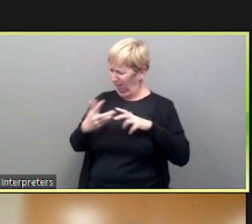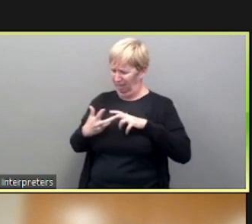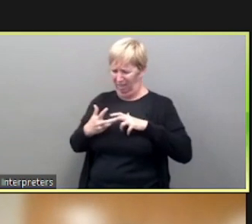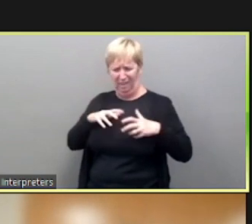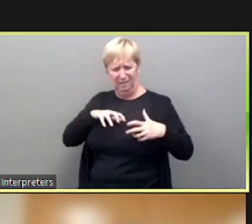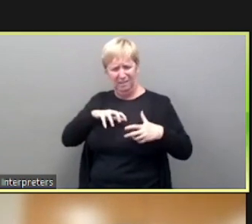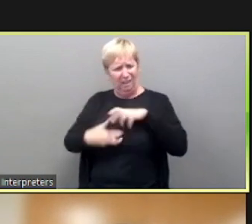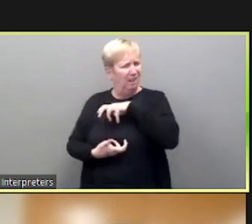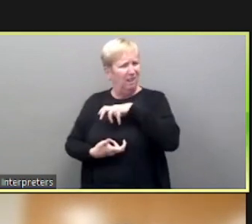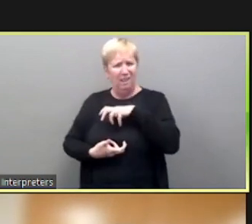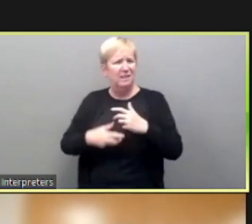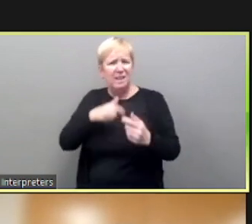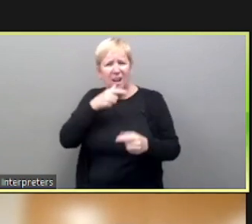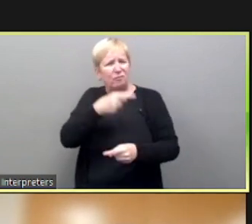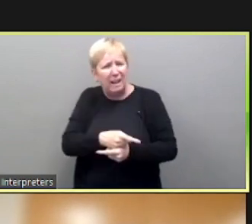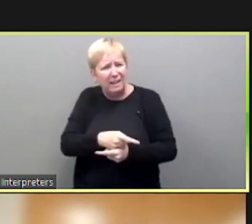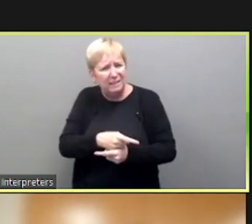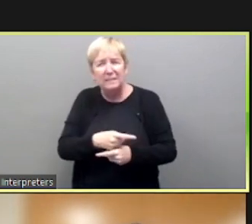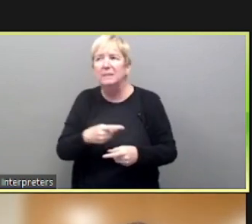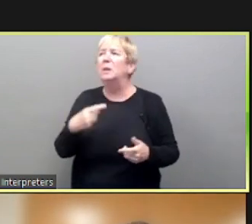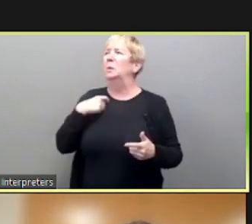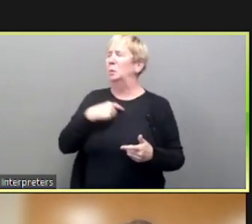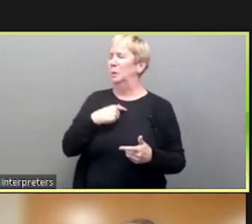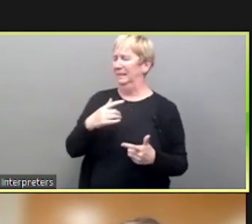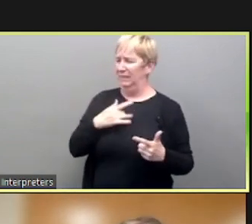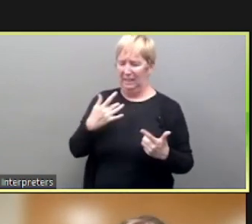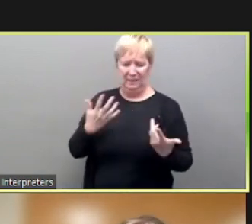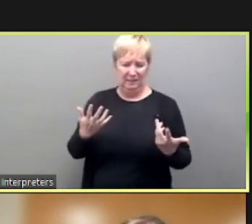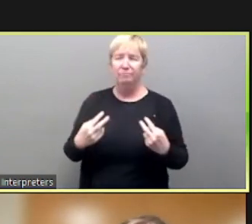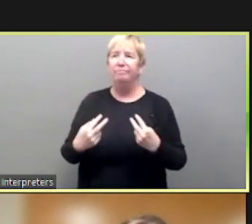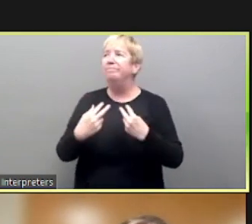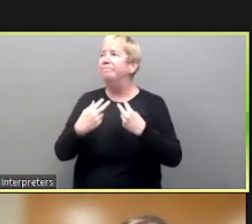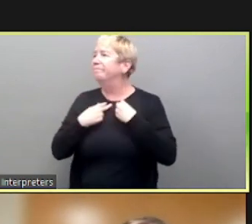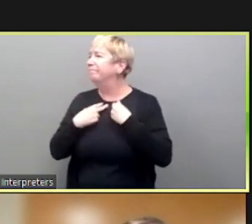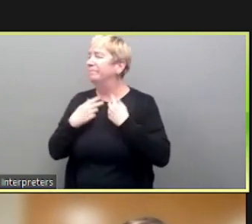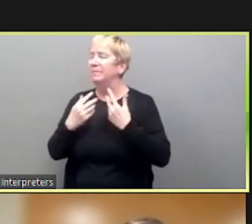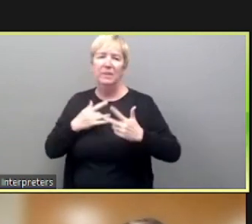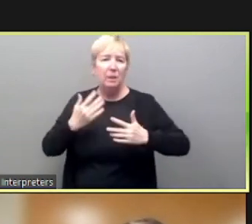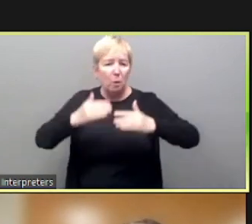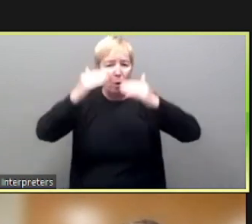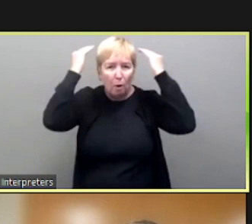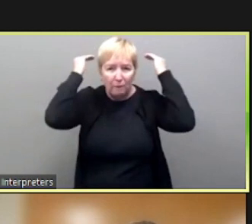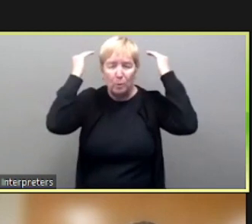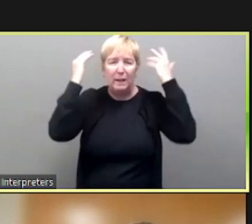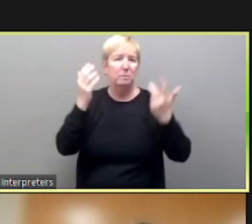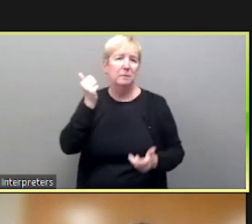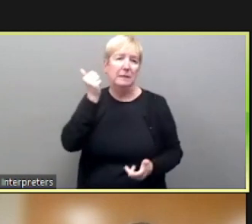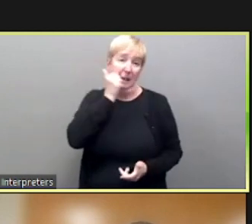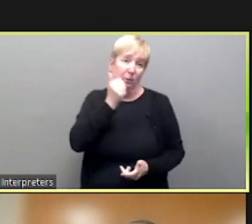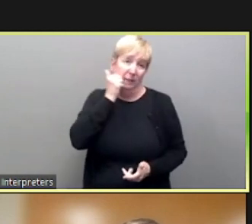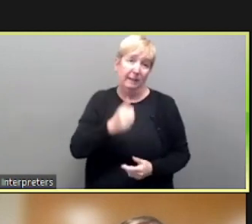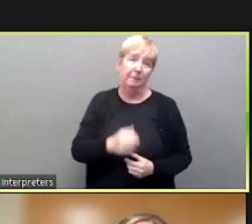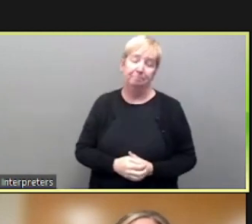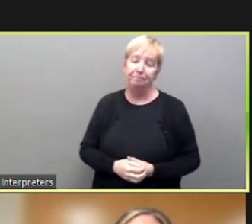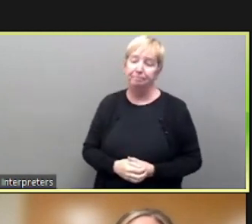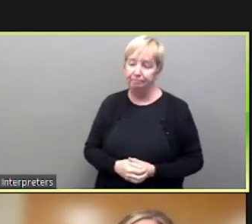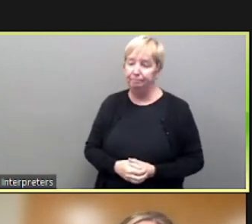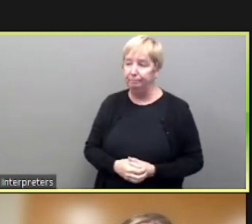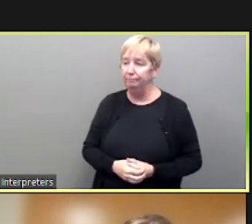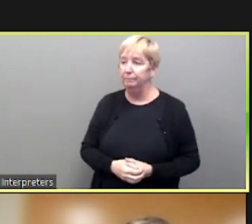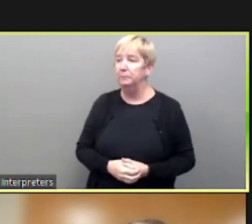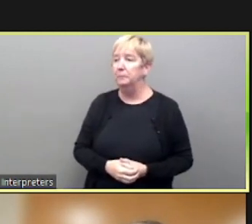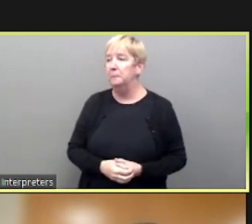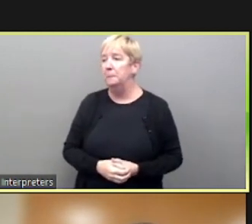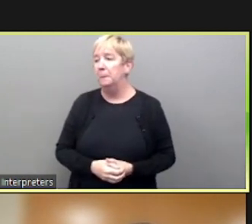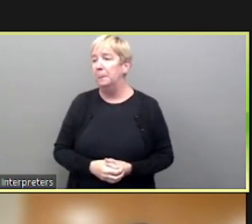This is leading to an overall sense of helplessness and feeling overwhelmed each and every day. There is a perceived